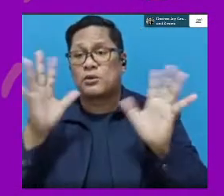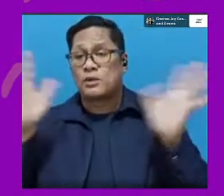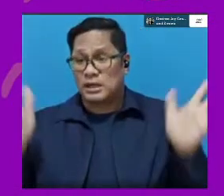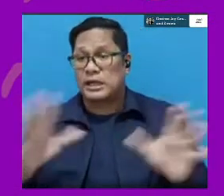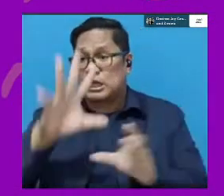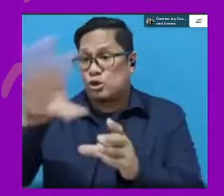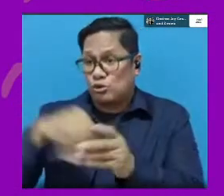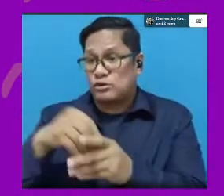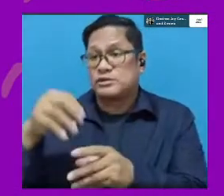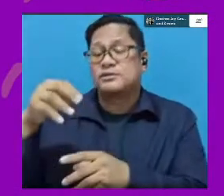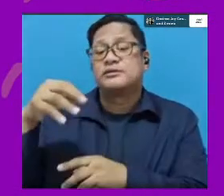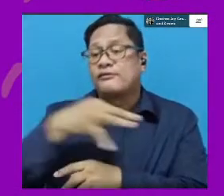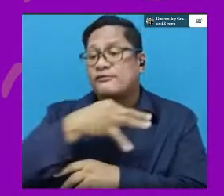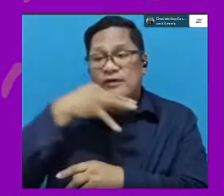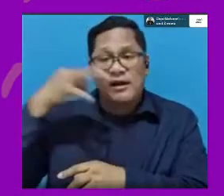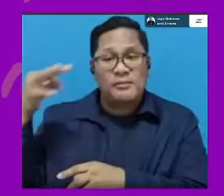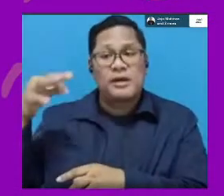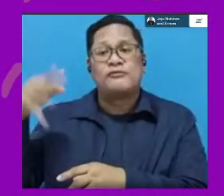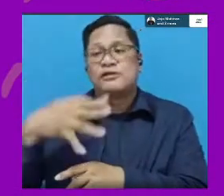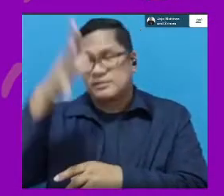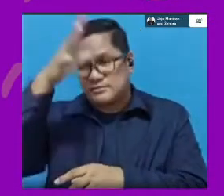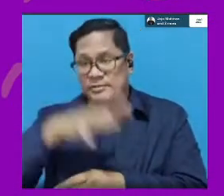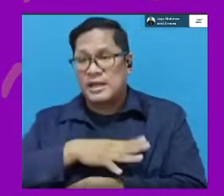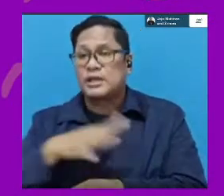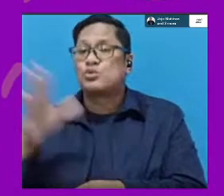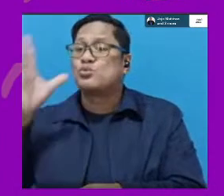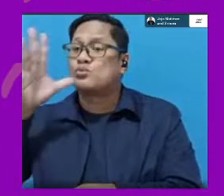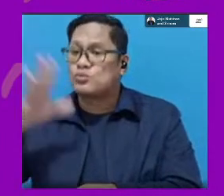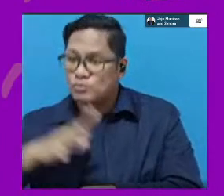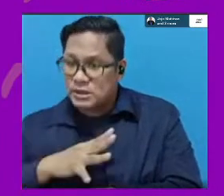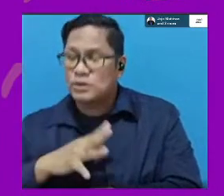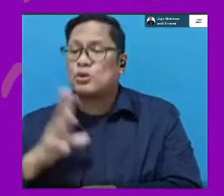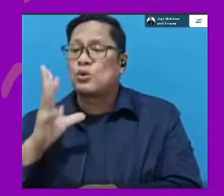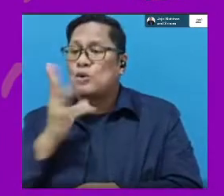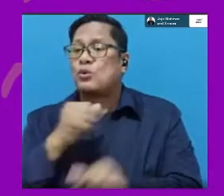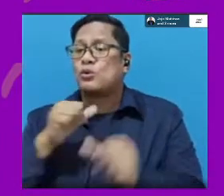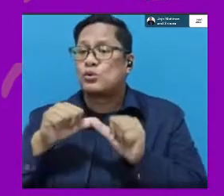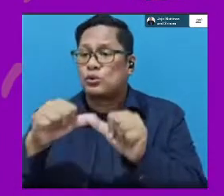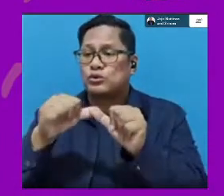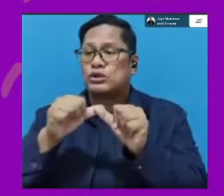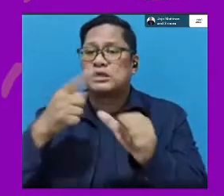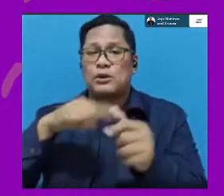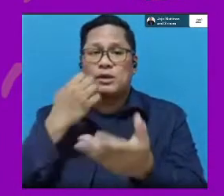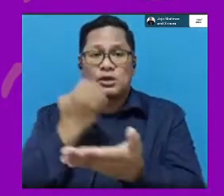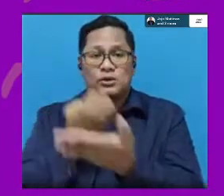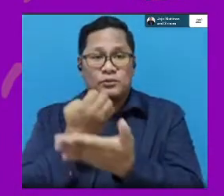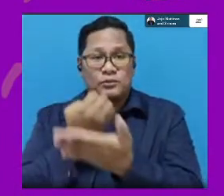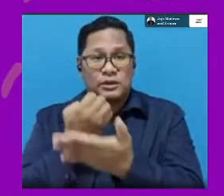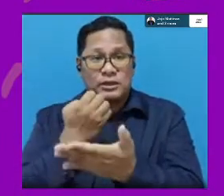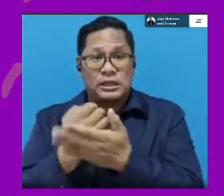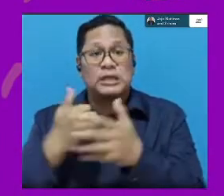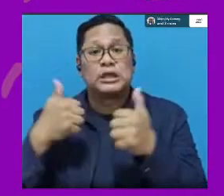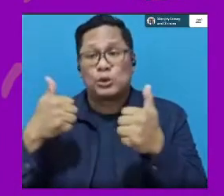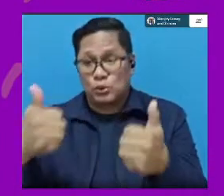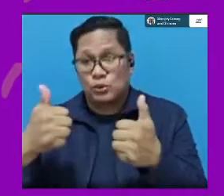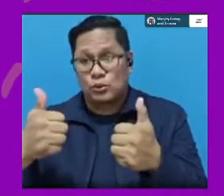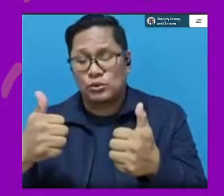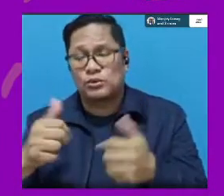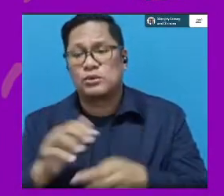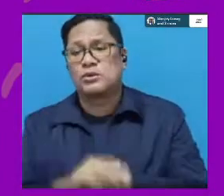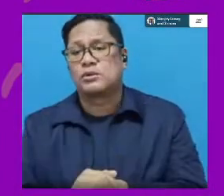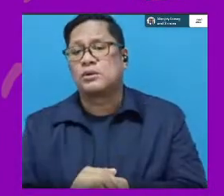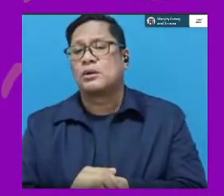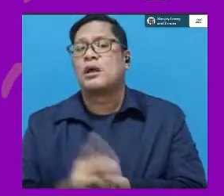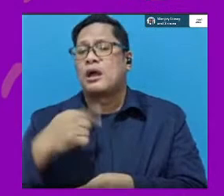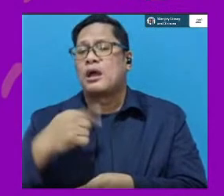the fisher folk, women who keep our economy afloat, who keep our social